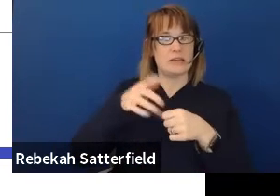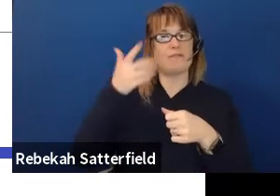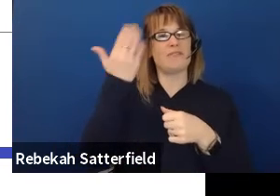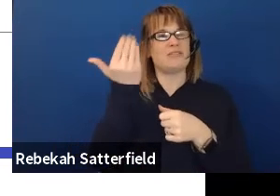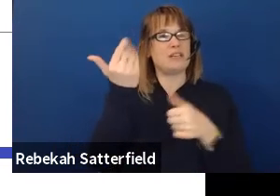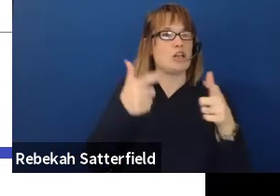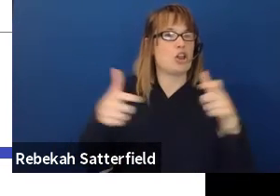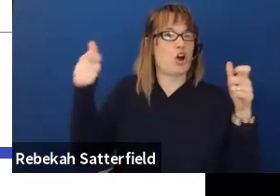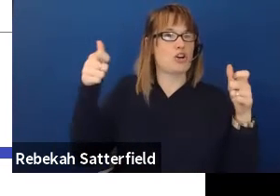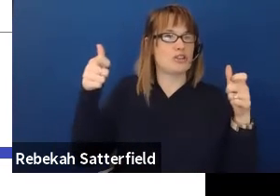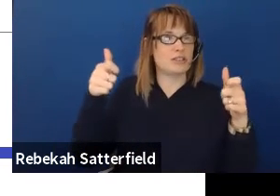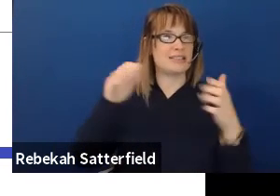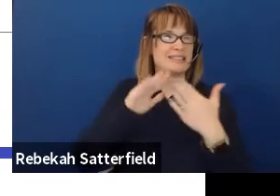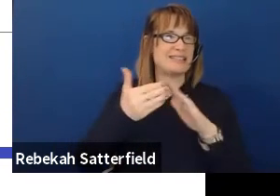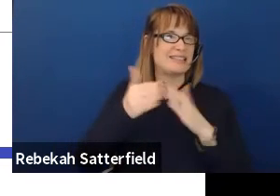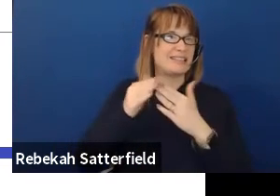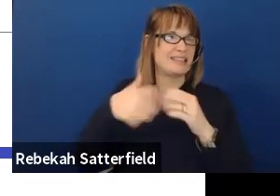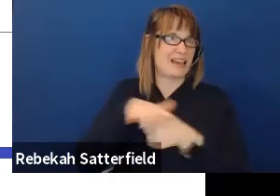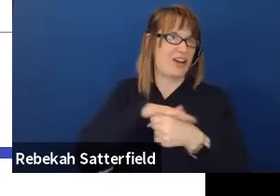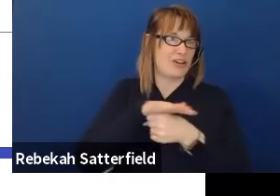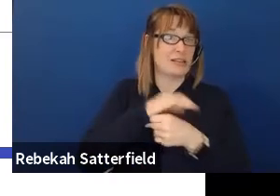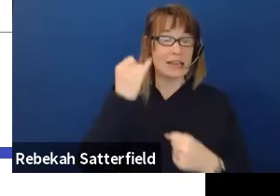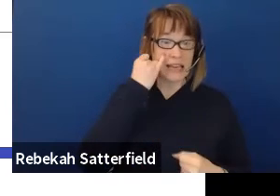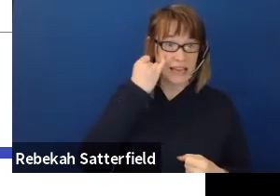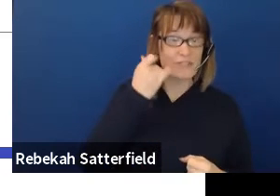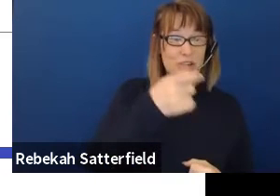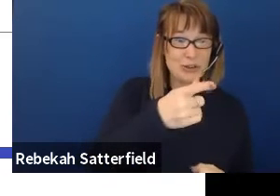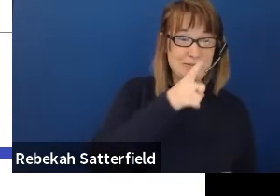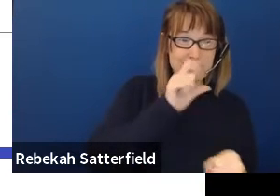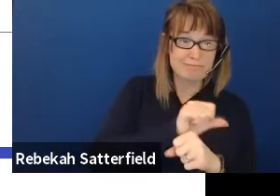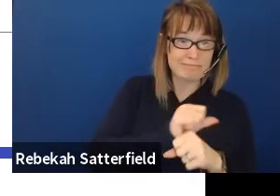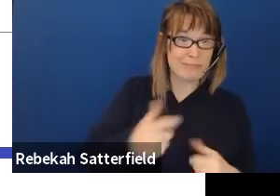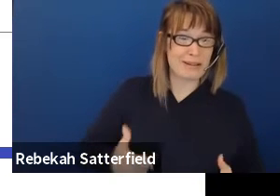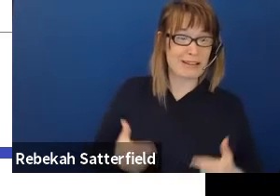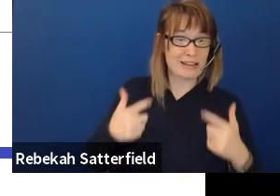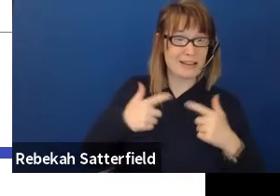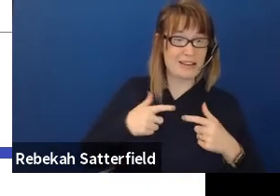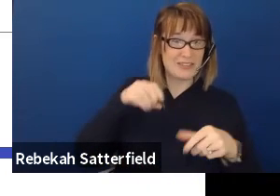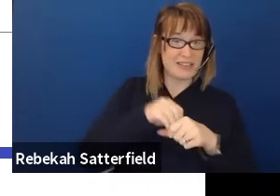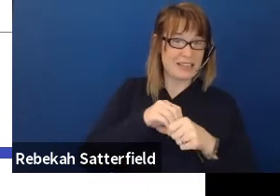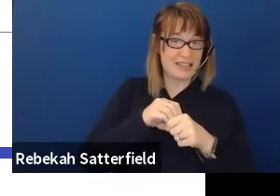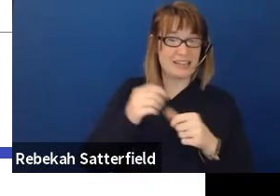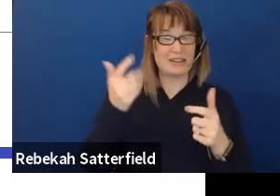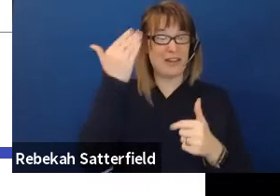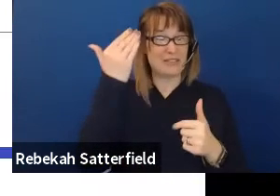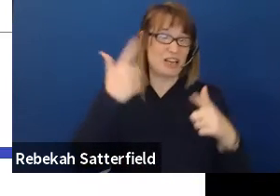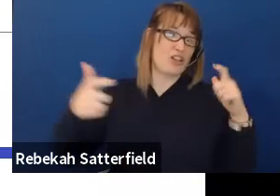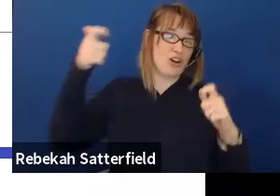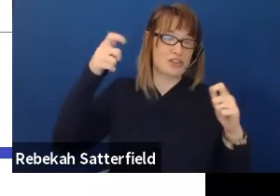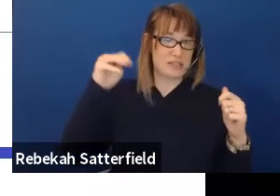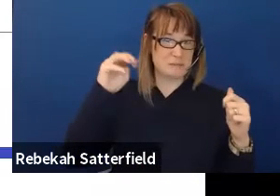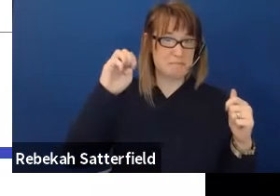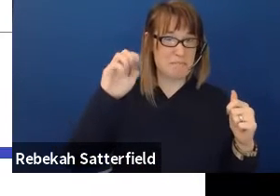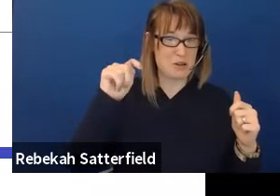largest metro areas of the United States. So if you happen to be located in one of the 15 largest metro